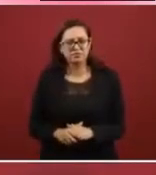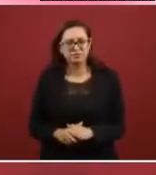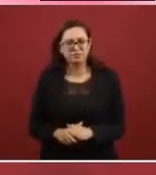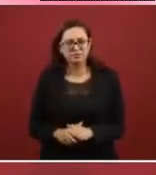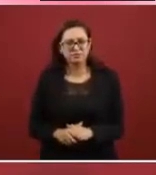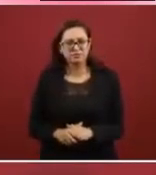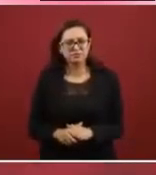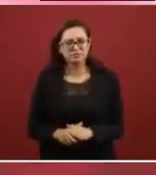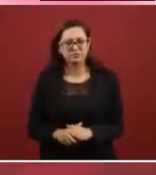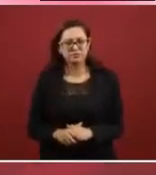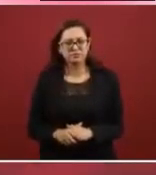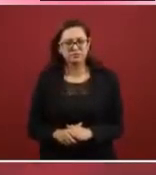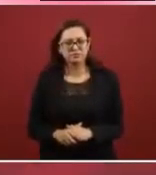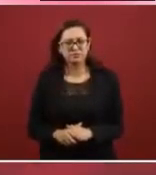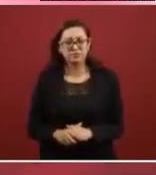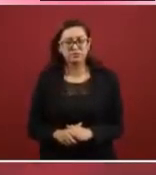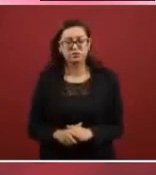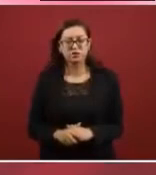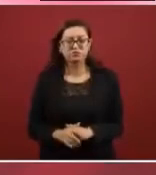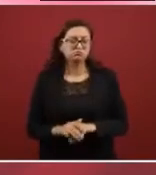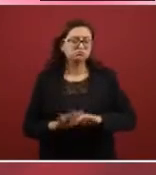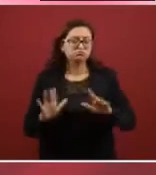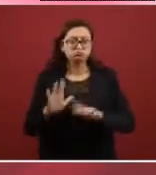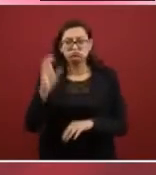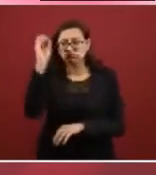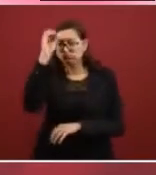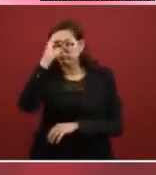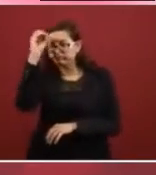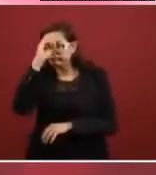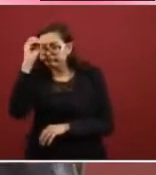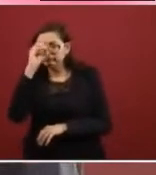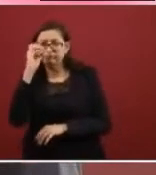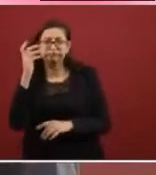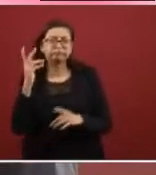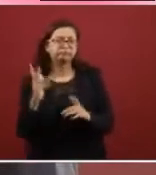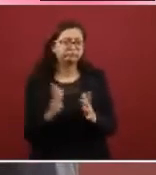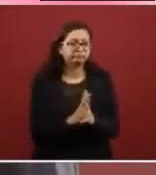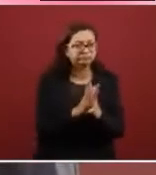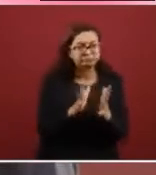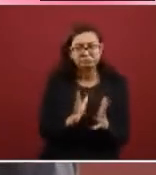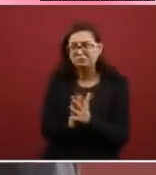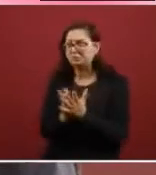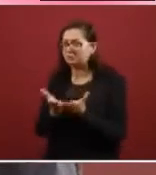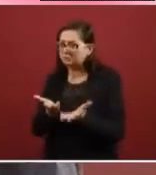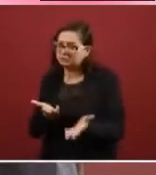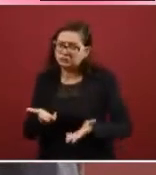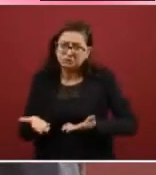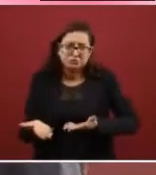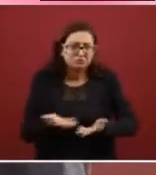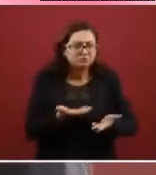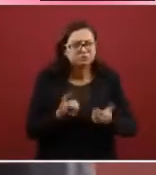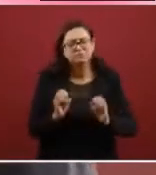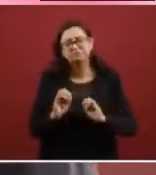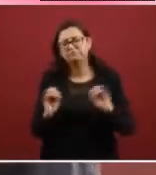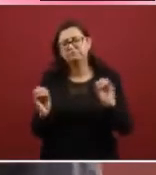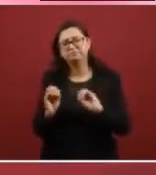Ya no, intervenía. They wouldn't intervene en la vida pública. In public life. Esa